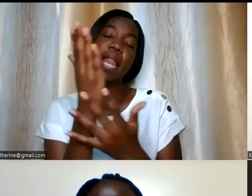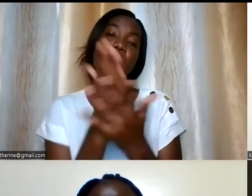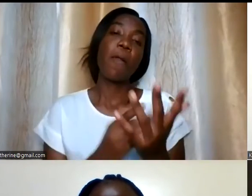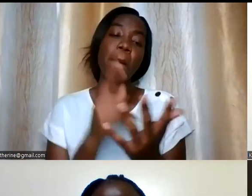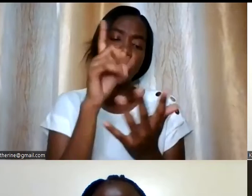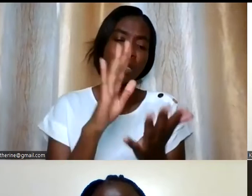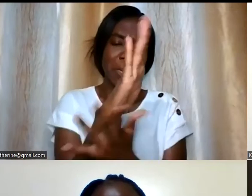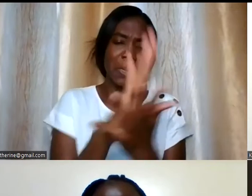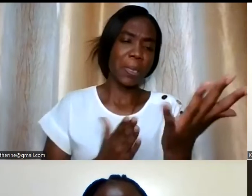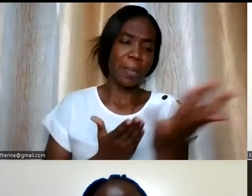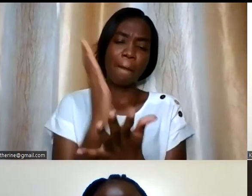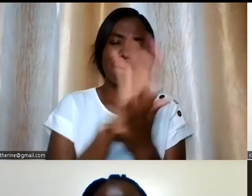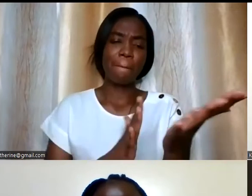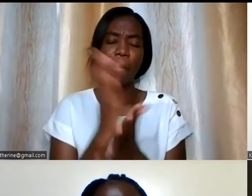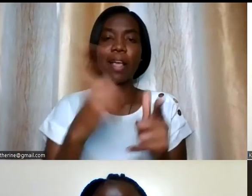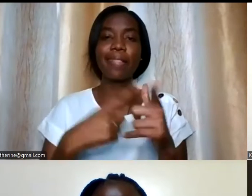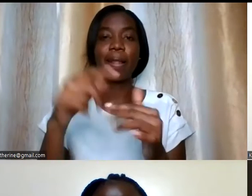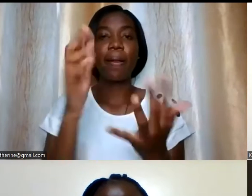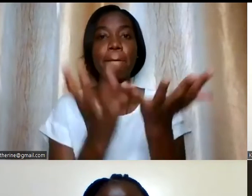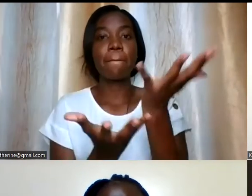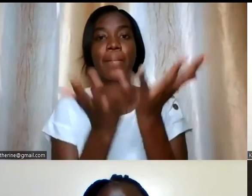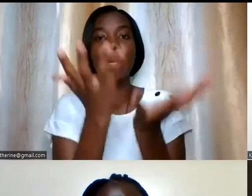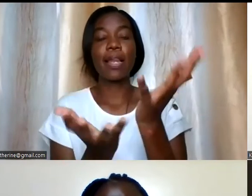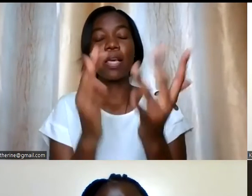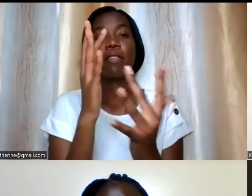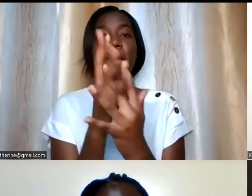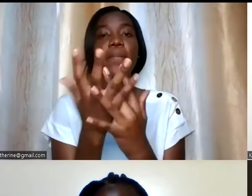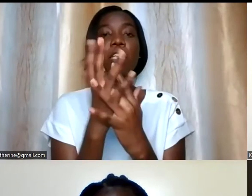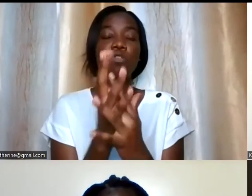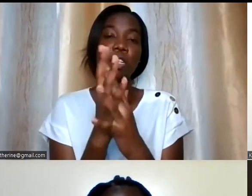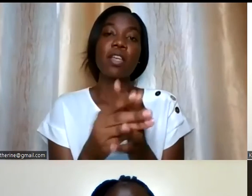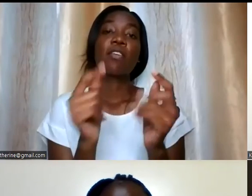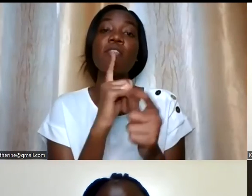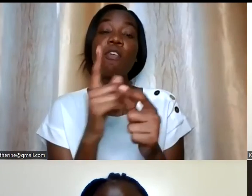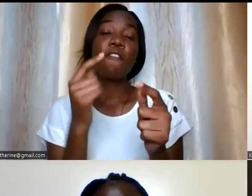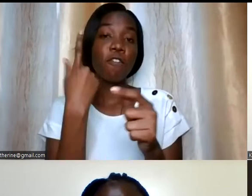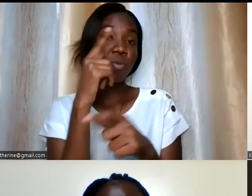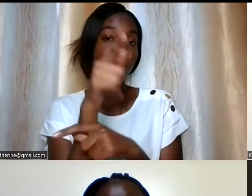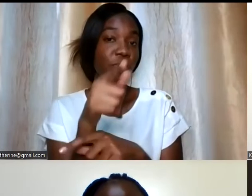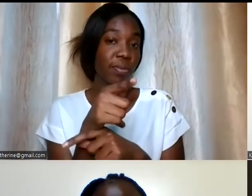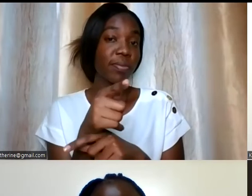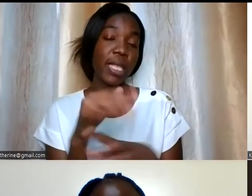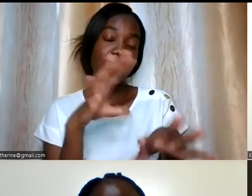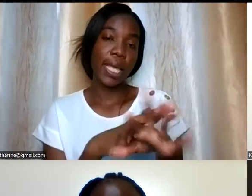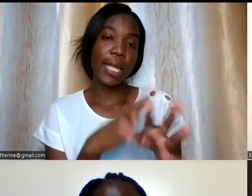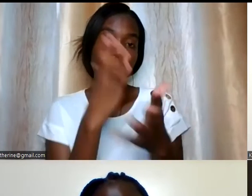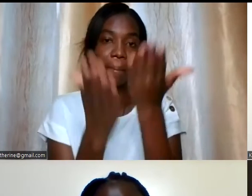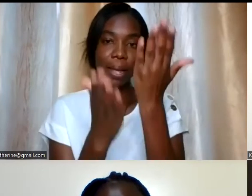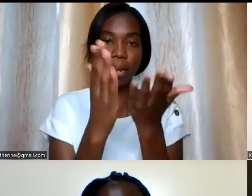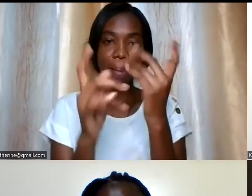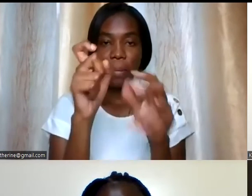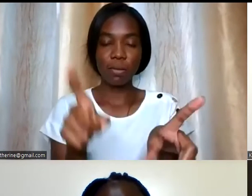sides and find a balance somewhere in between. And for you to be able to, to find that balance, you have also to be